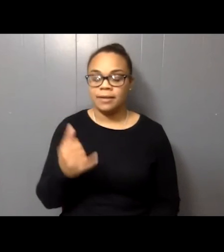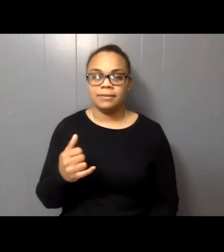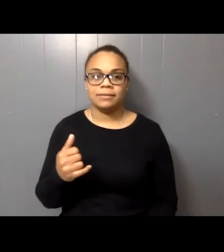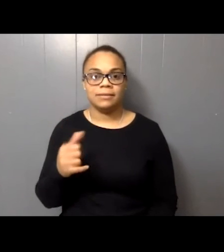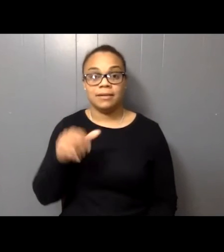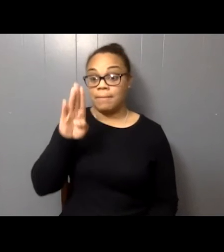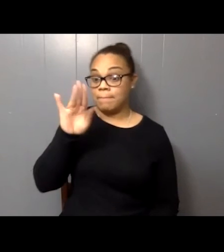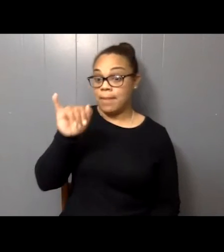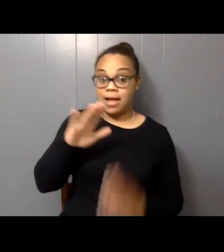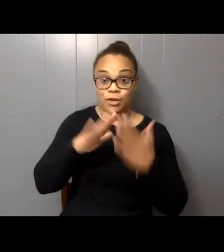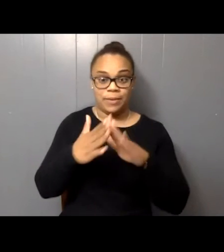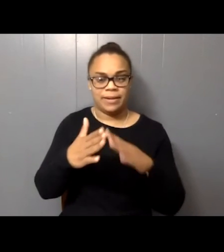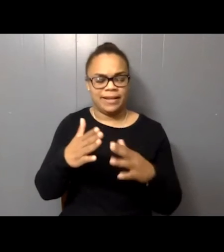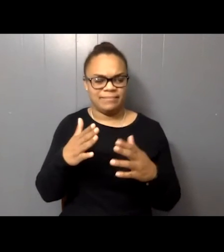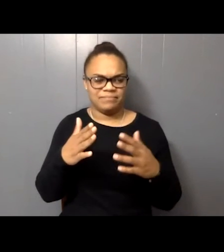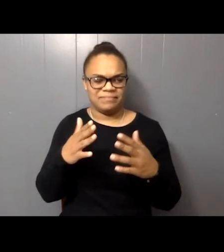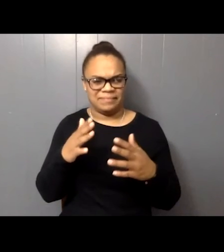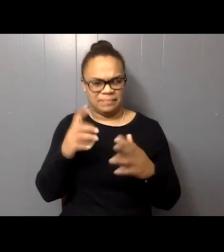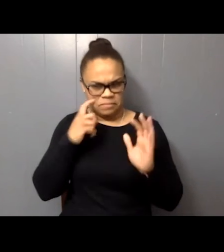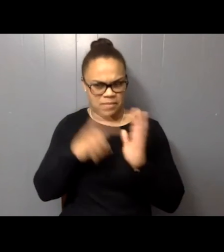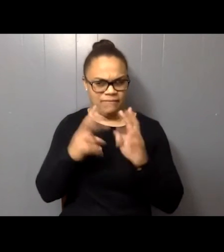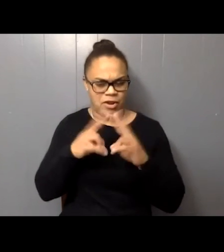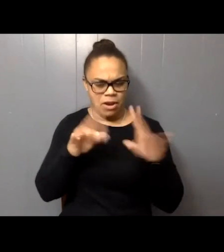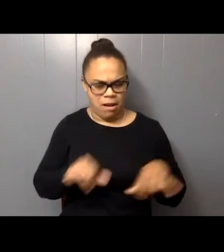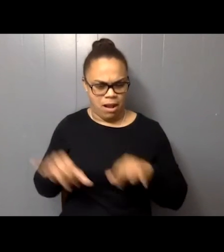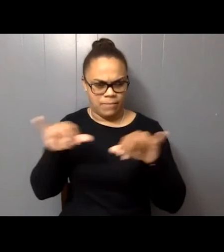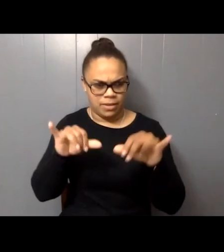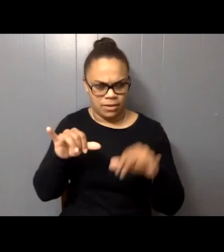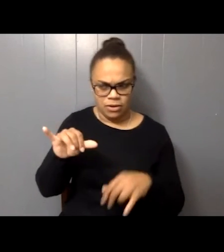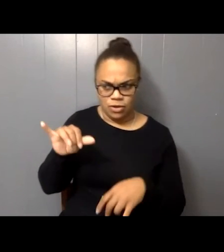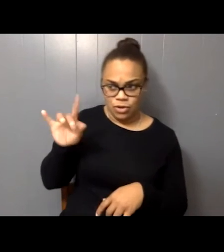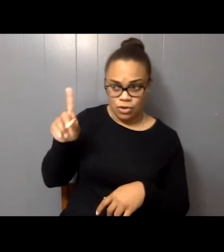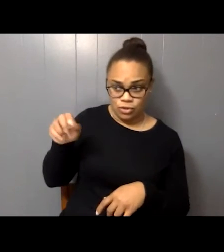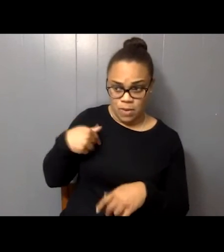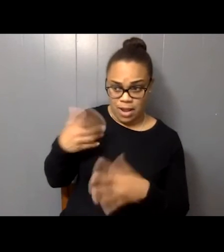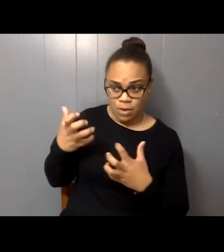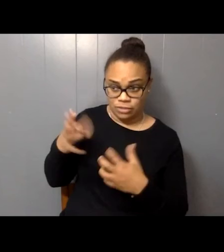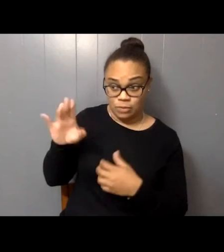bisexual community where it's like, do I want to be her or do I want to be with her?